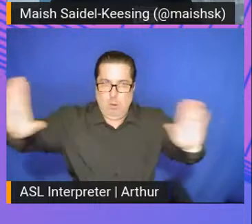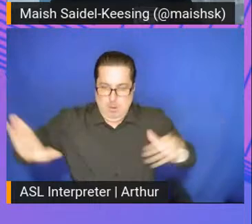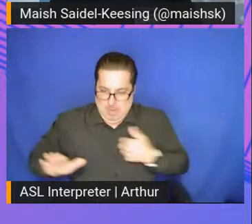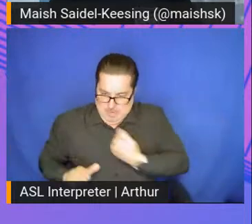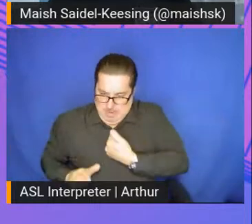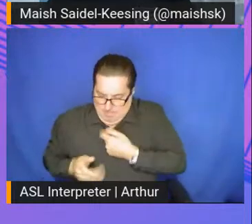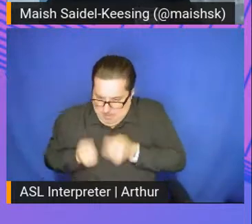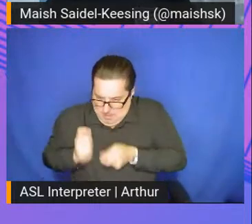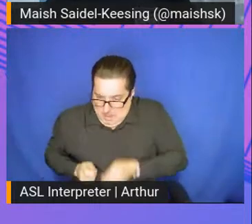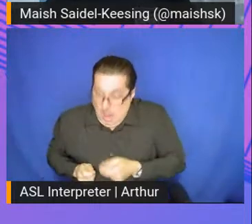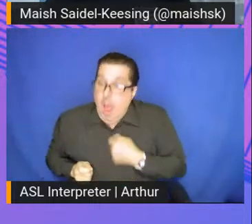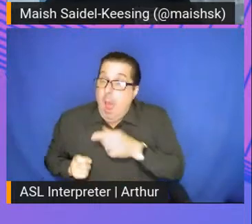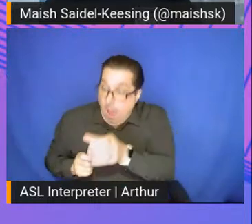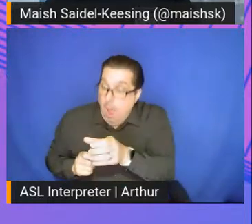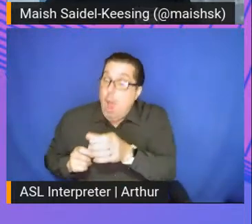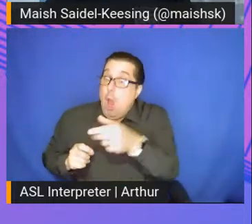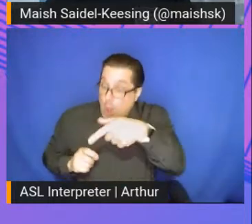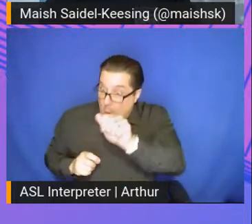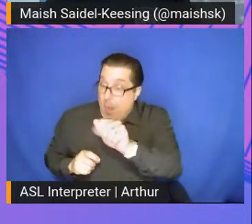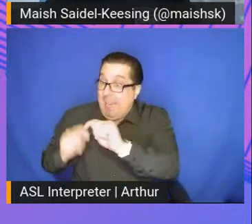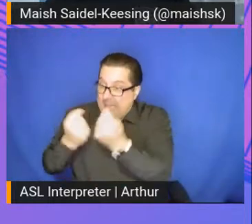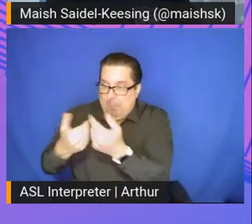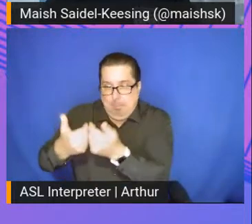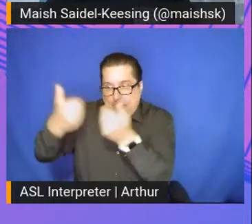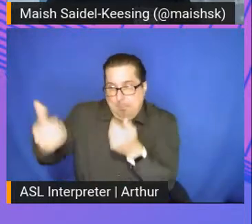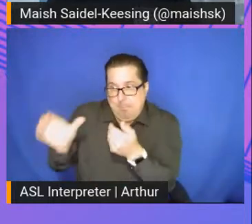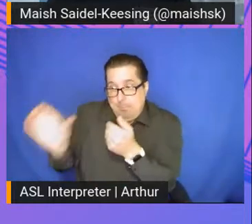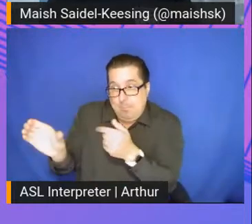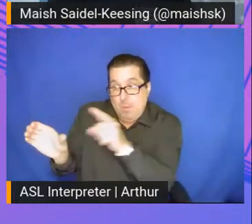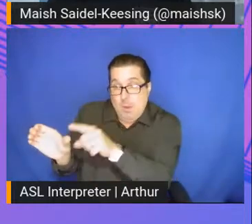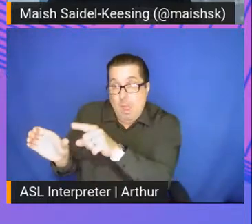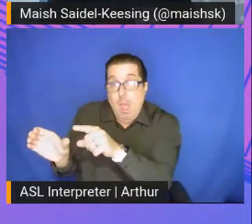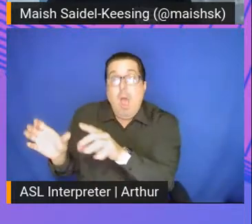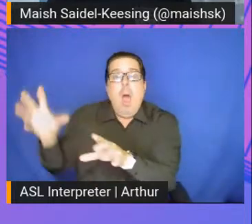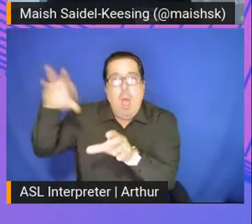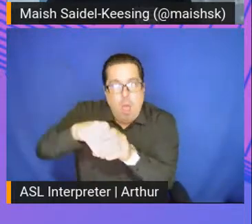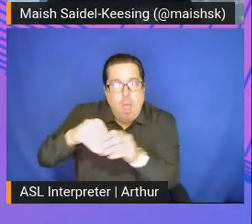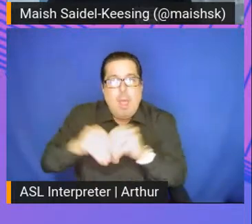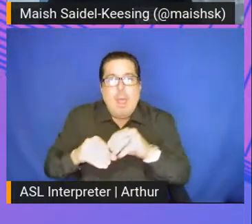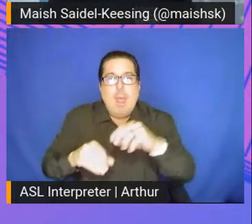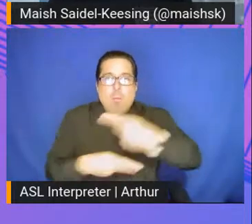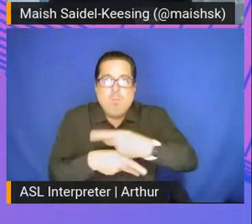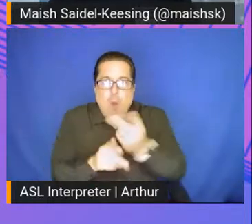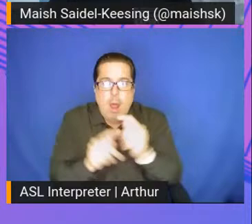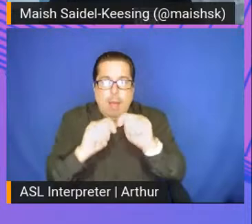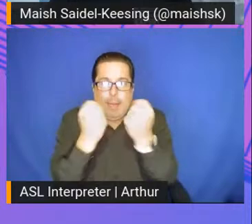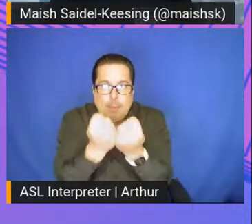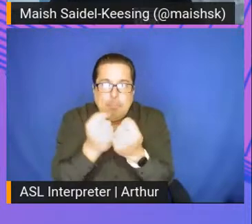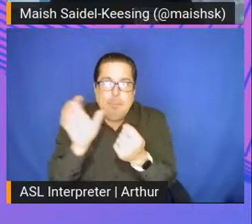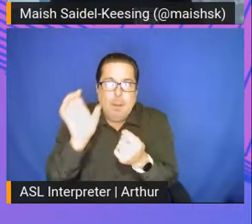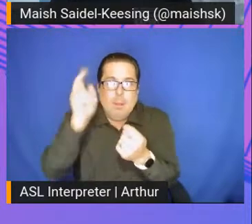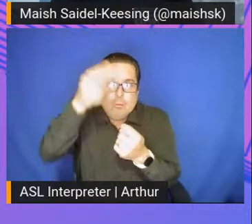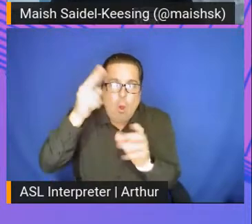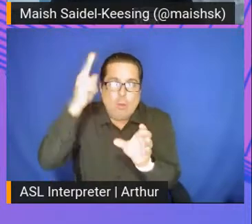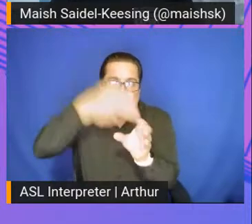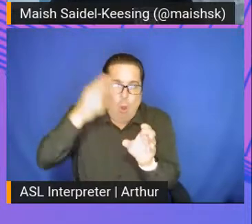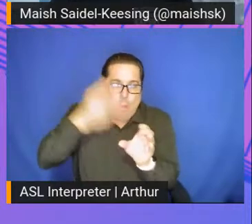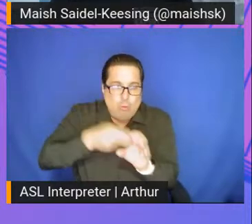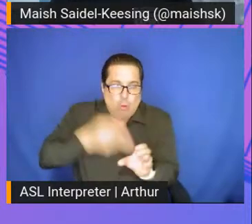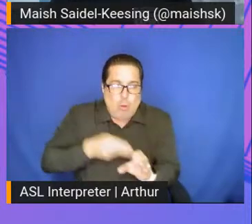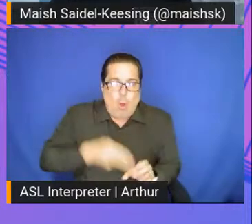the QA team and moved all of the QA resources into the actual product teams, so that moving away from